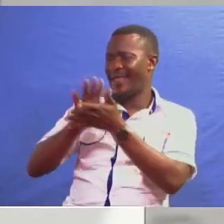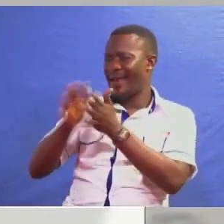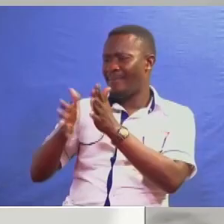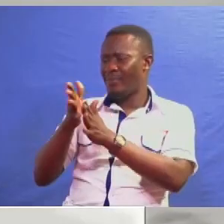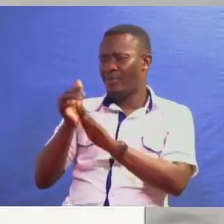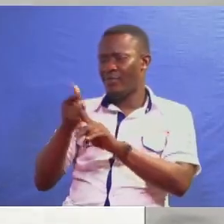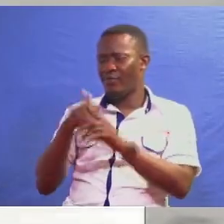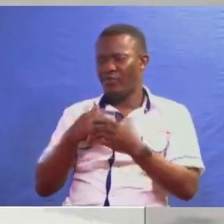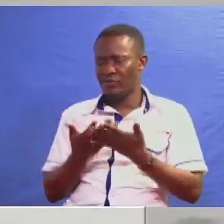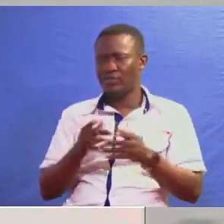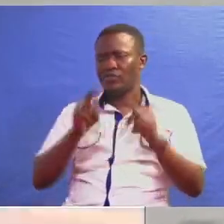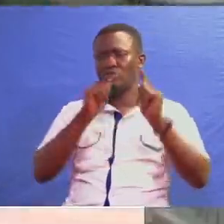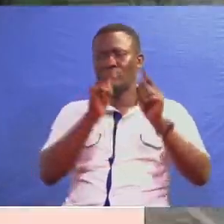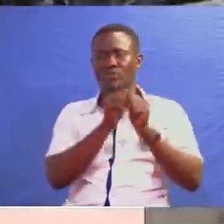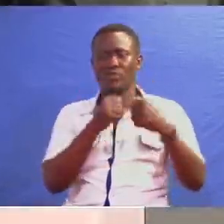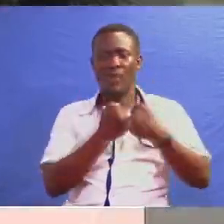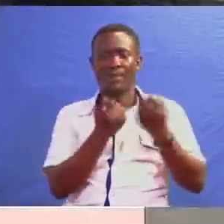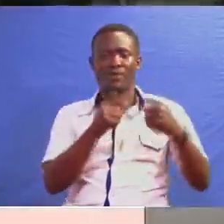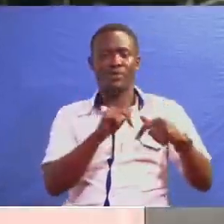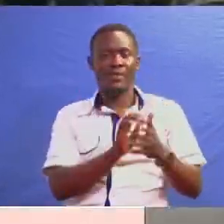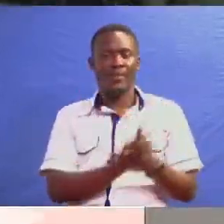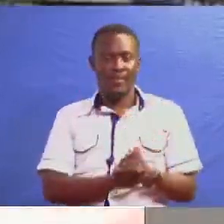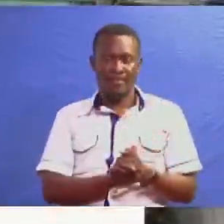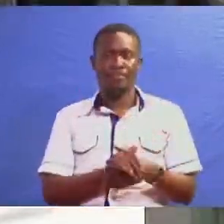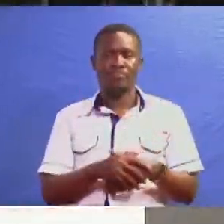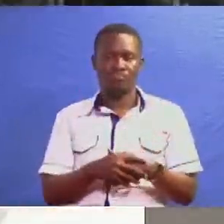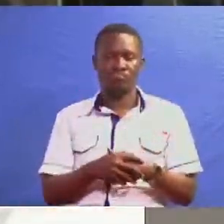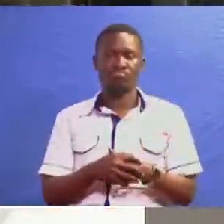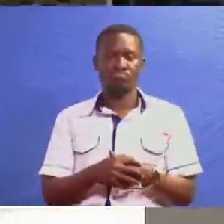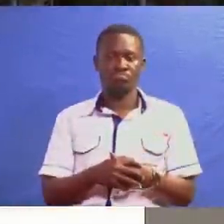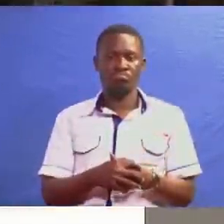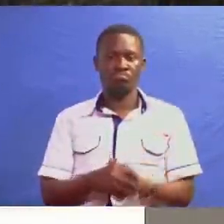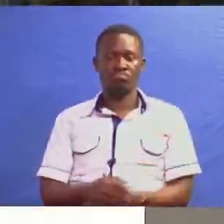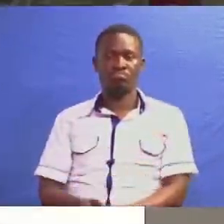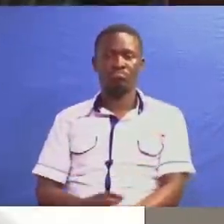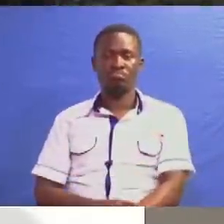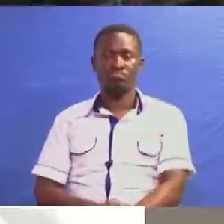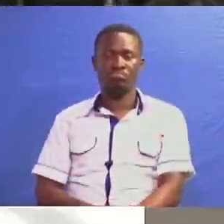of the impassioned demonstrations that were anticipated. Victor Washira, KUTV.